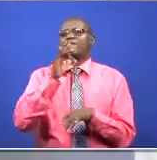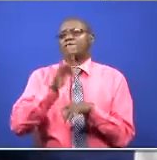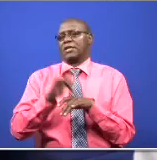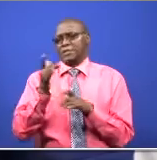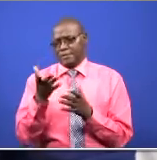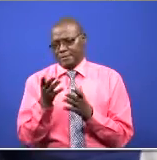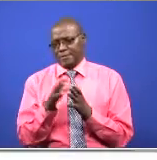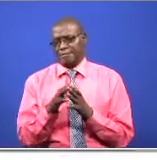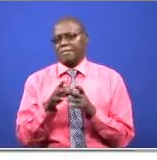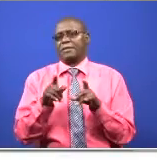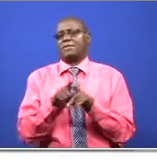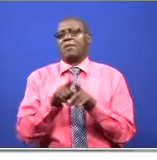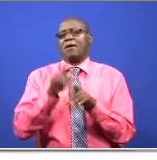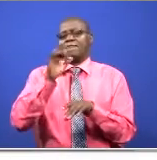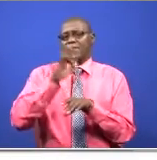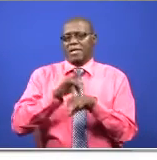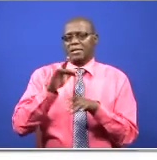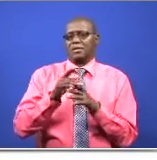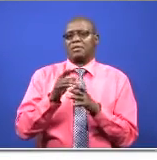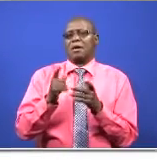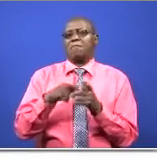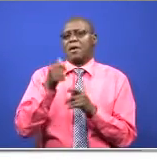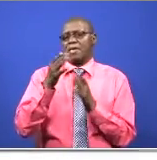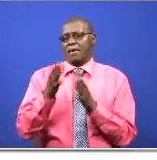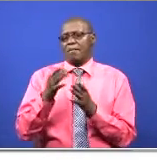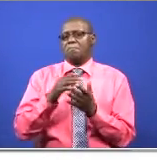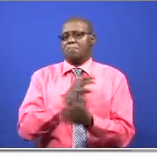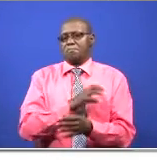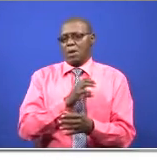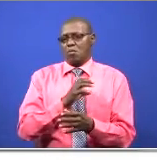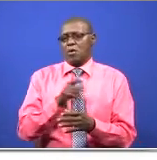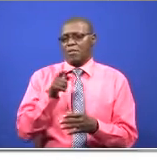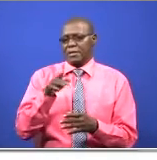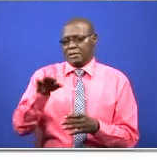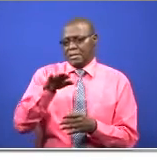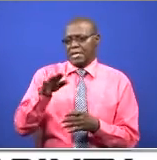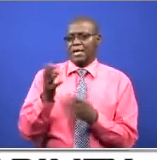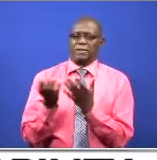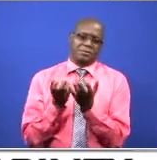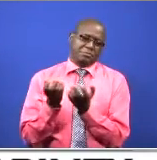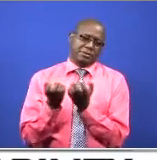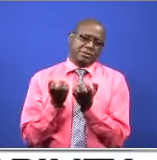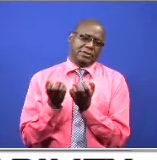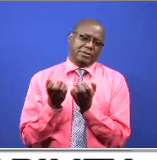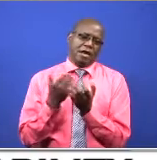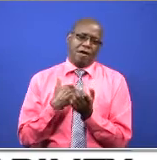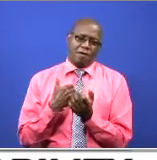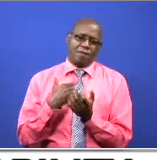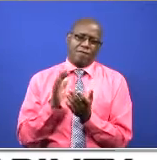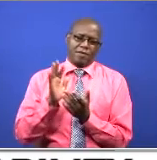affect buyer power. And that is where businesses, hold their